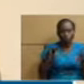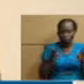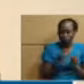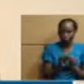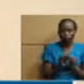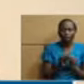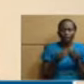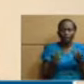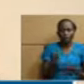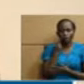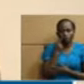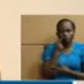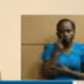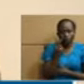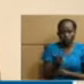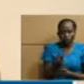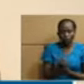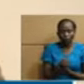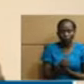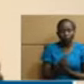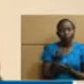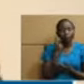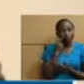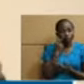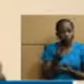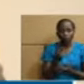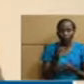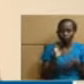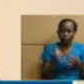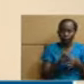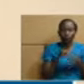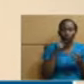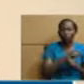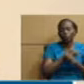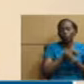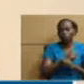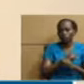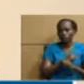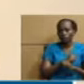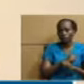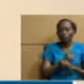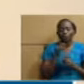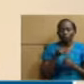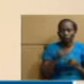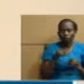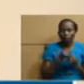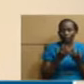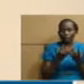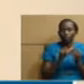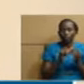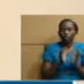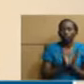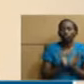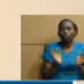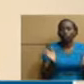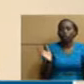The vision envisages a social protection system that includes a universal pension for